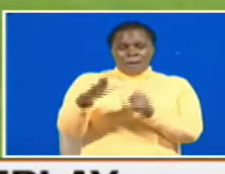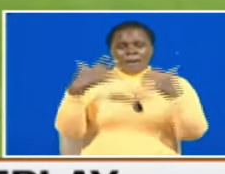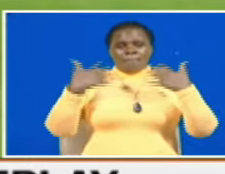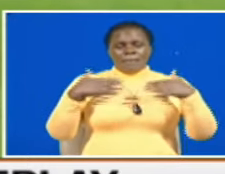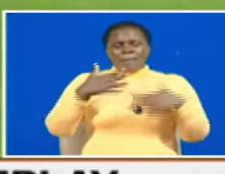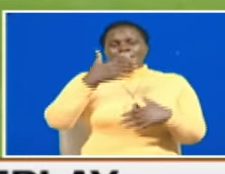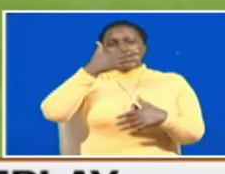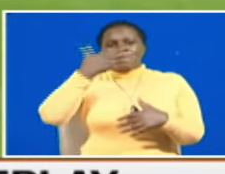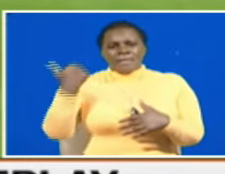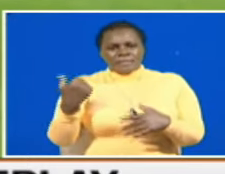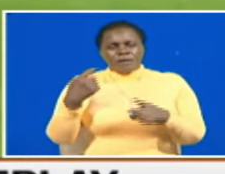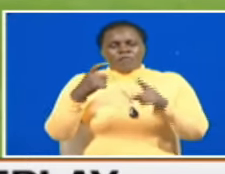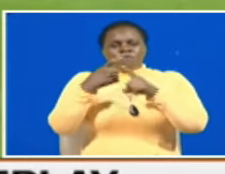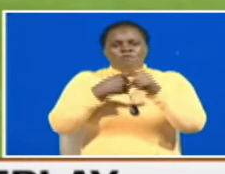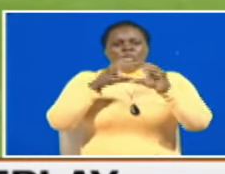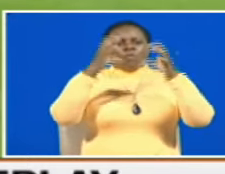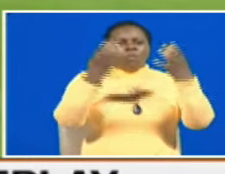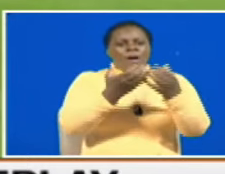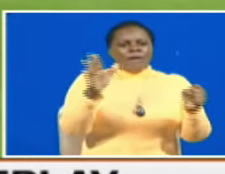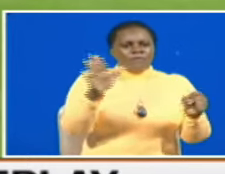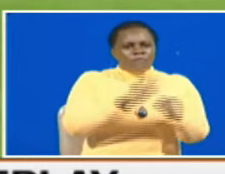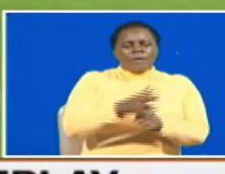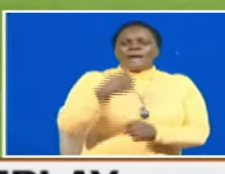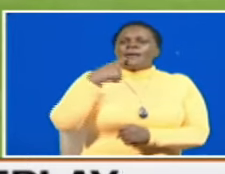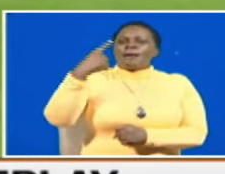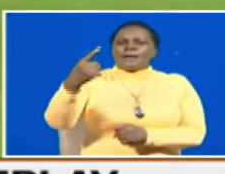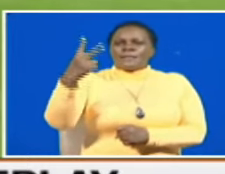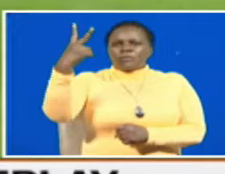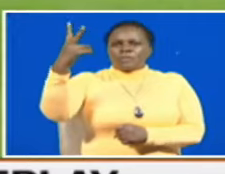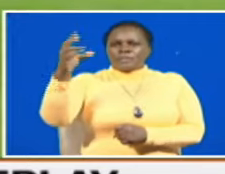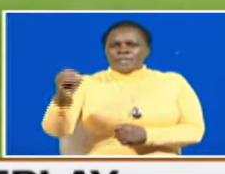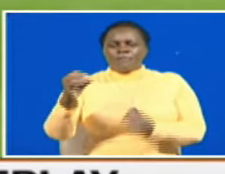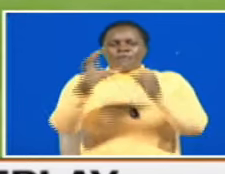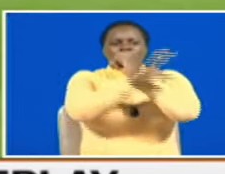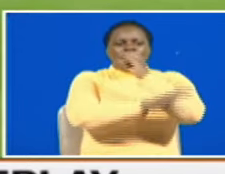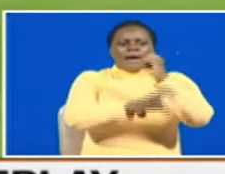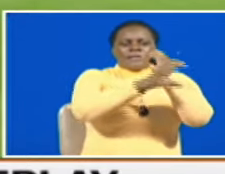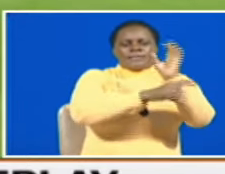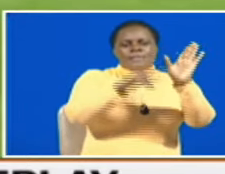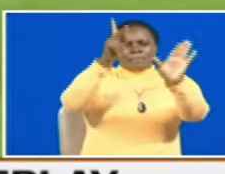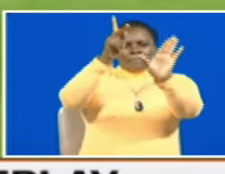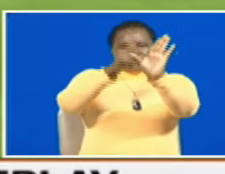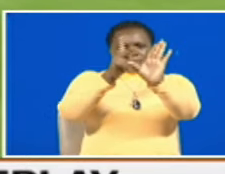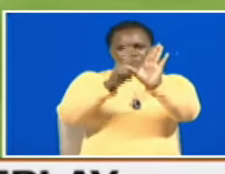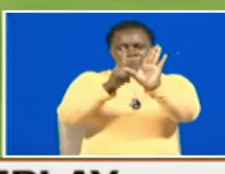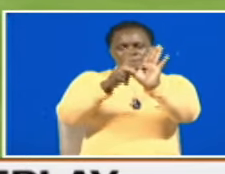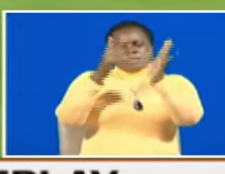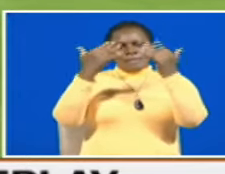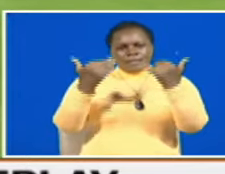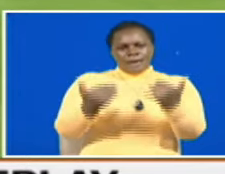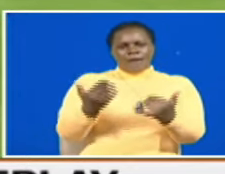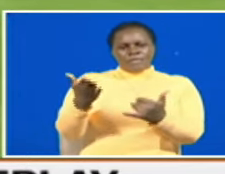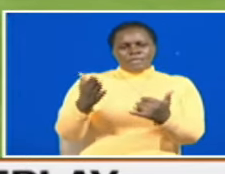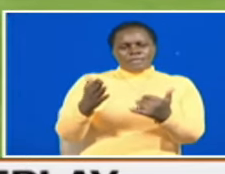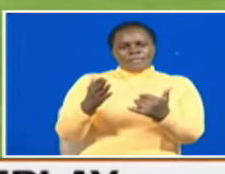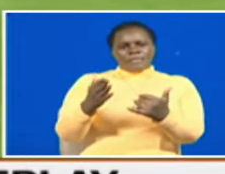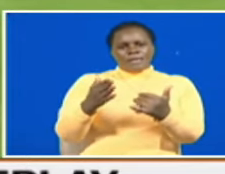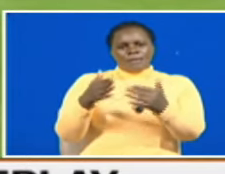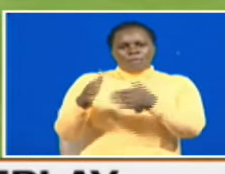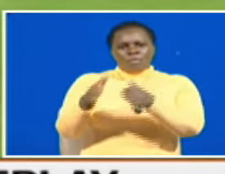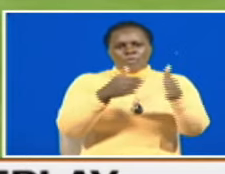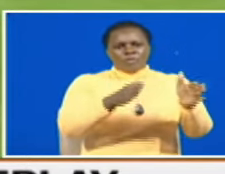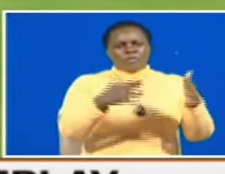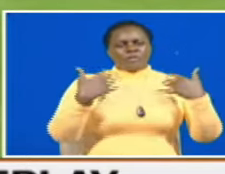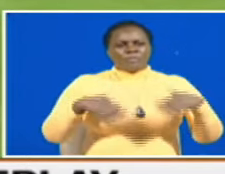with the best from around the world. There'll be about 120 countries participating. So this is a chance for them to play